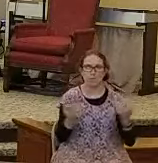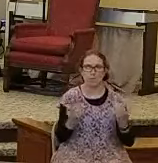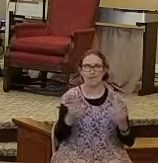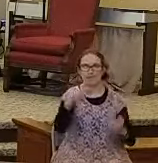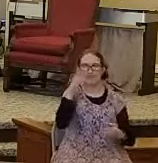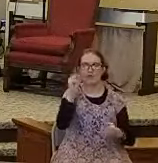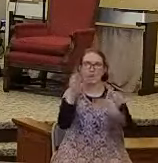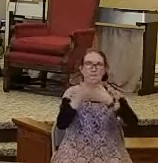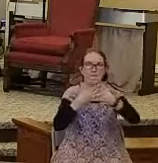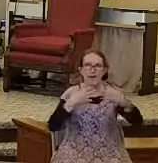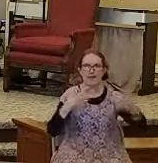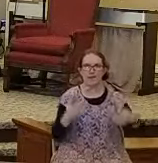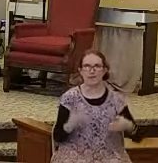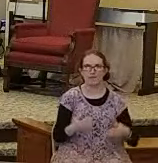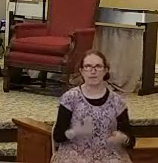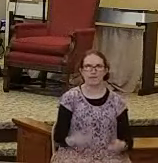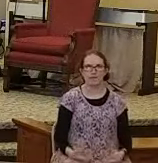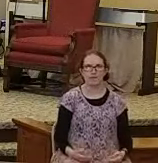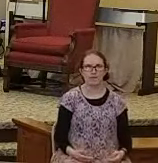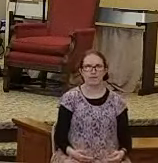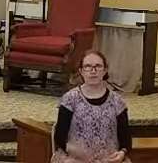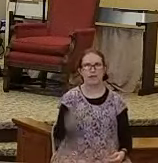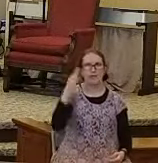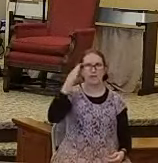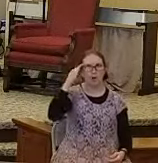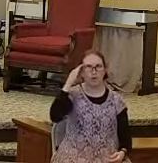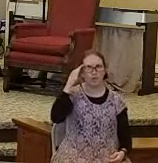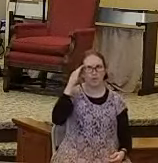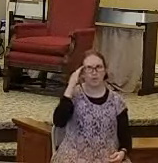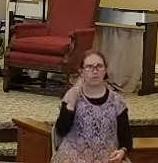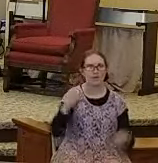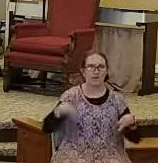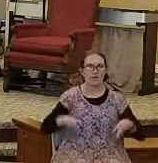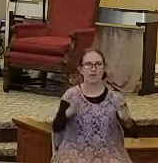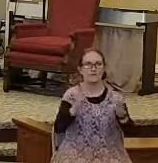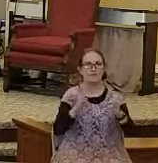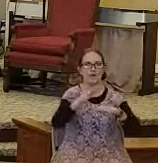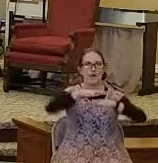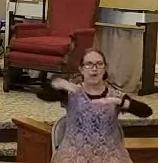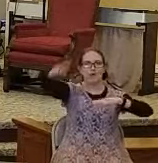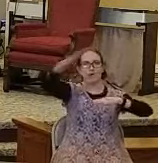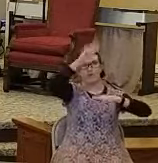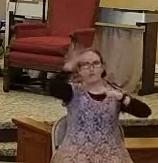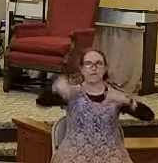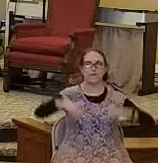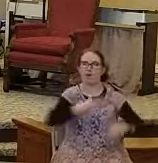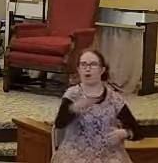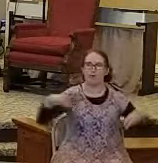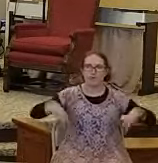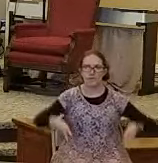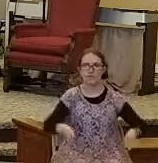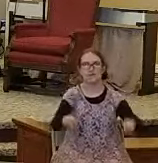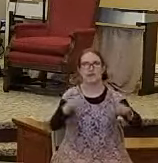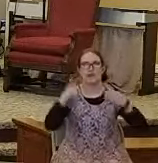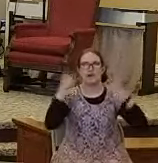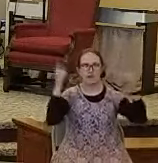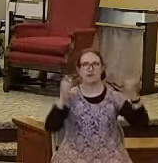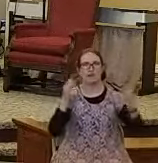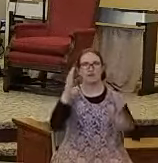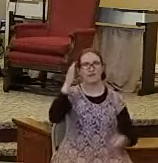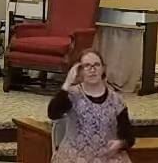said no matter what. Hallelujah. Amen. I know, amen, that His ways are far above our ways. Amen. Hallelujah.